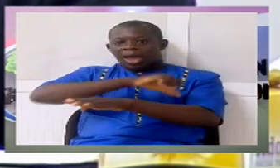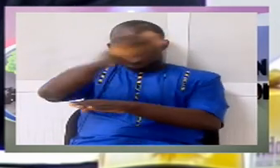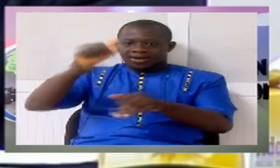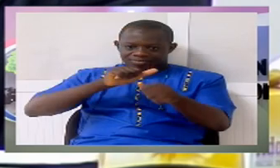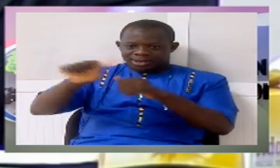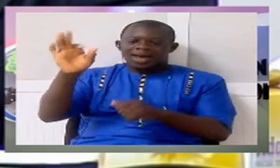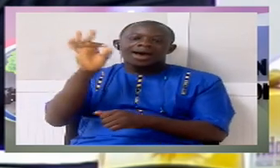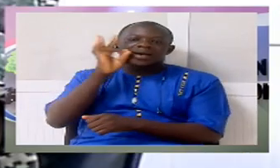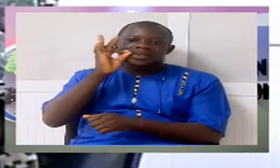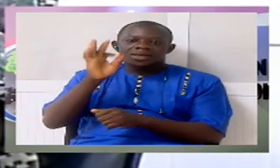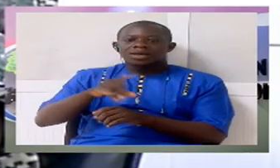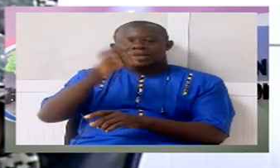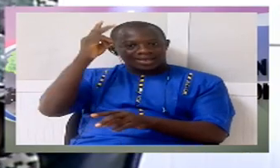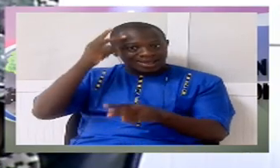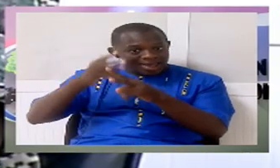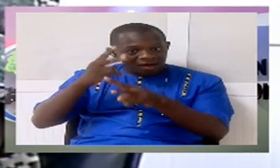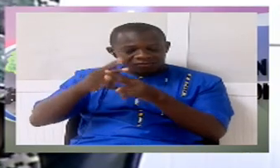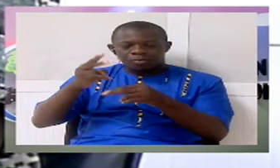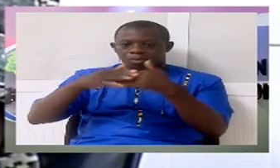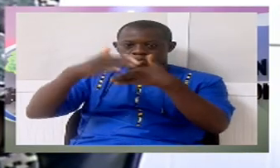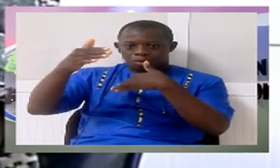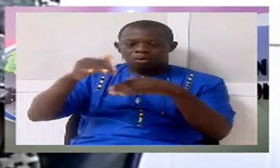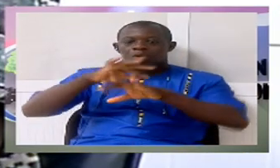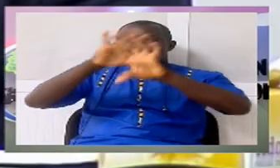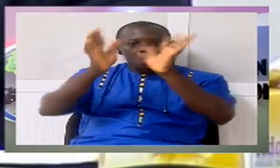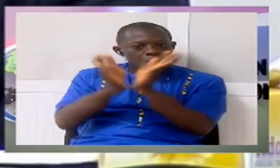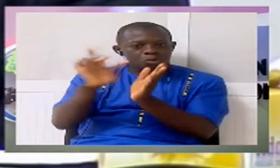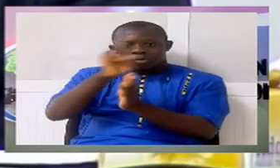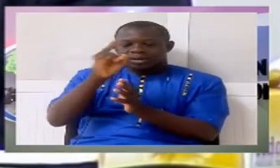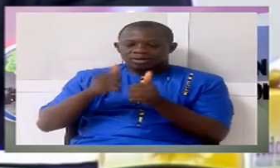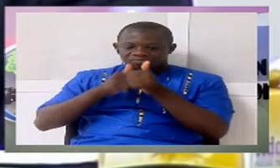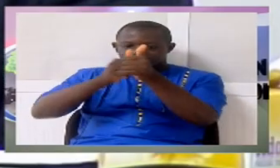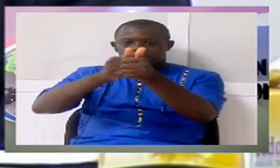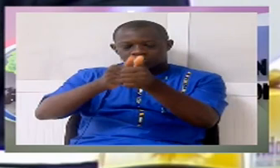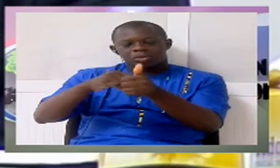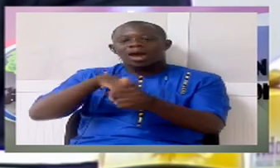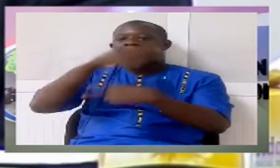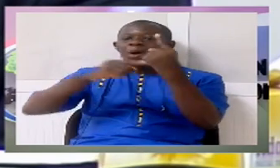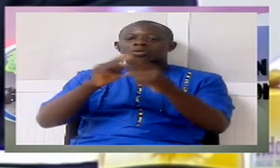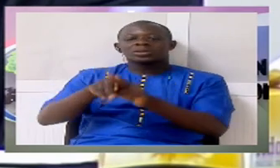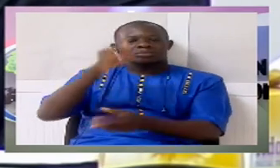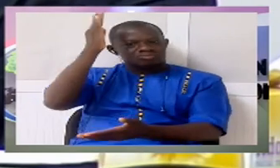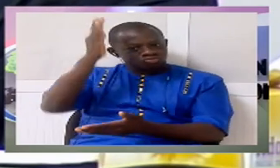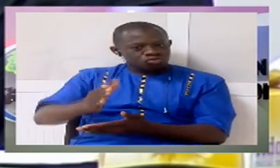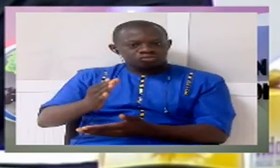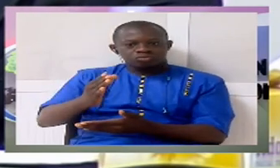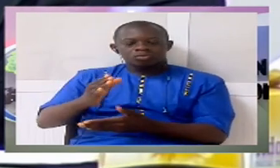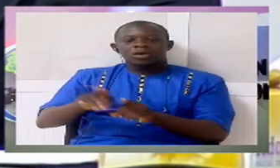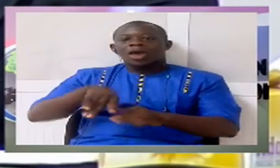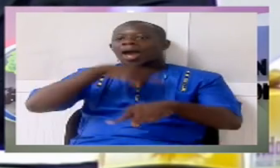bu jak te nga baye xel. All we are after is the real truth about what has happened.